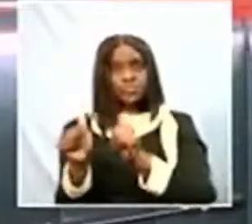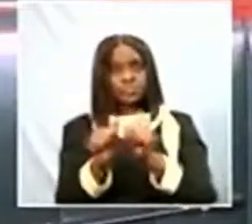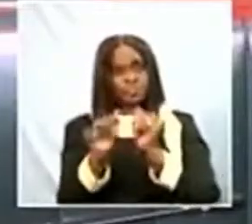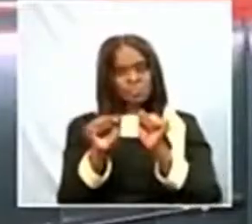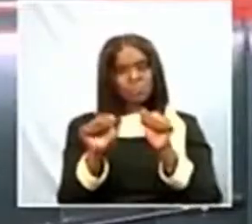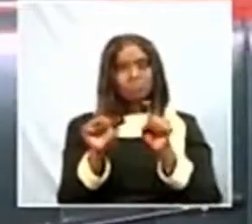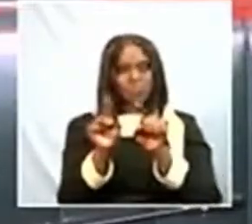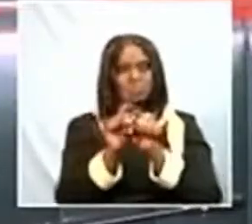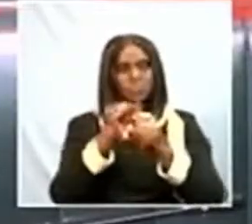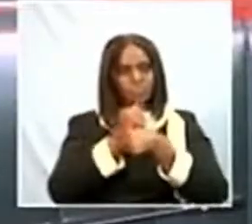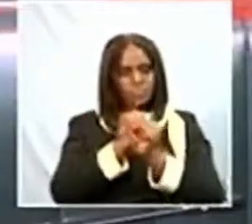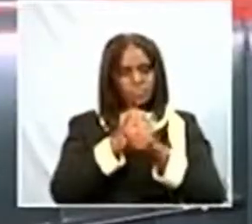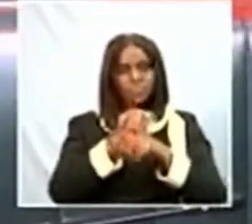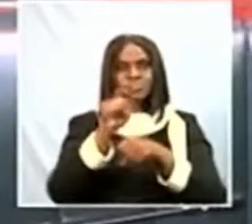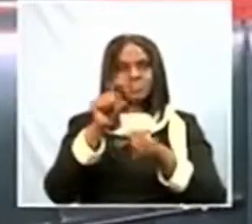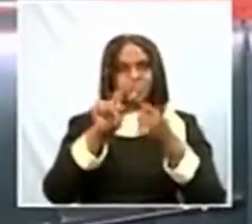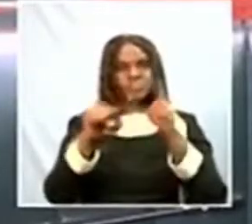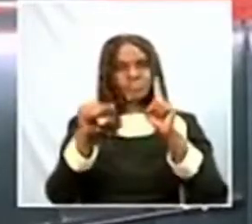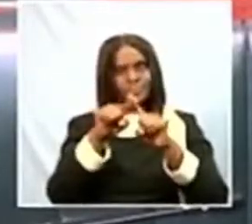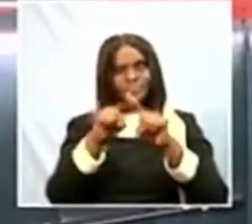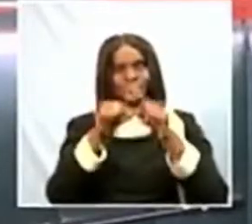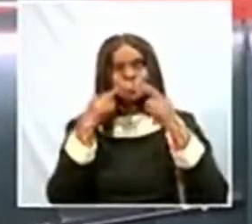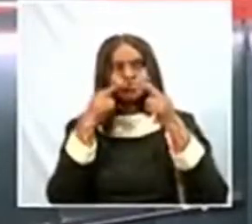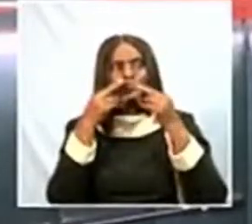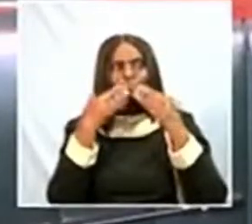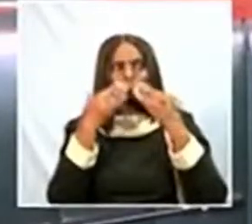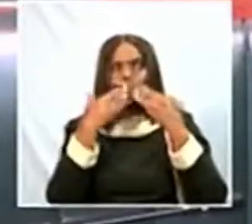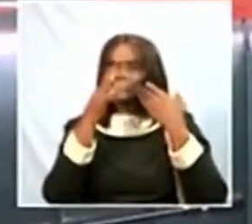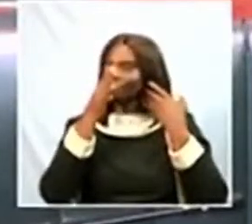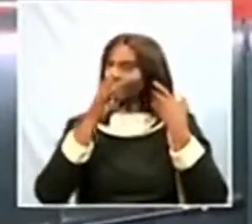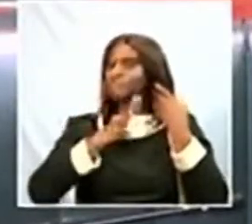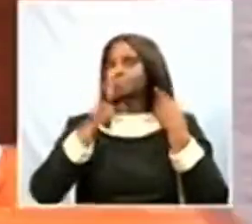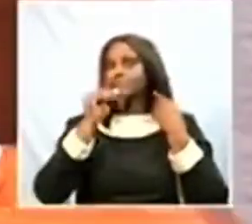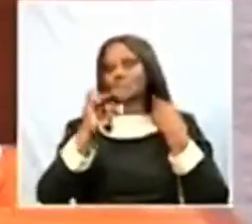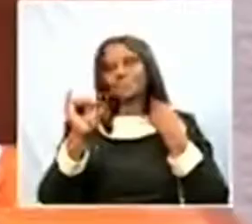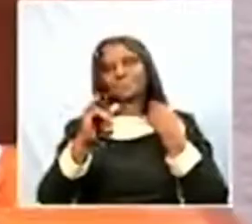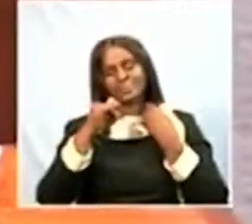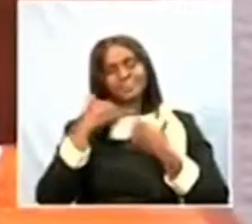can take or can lead to a positive result. Thank you, Madam Speaker.